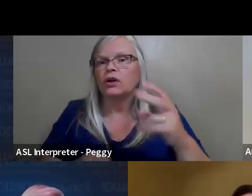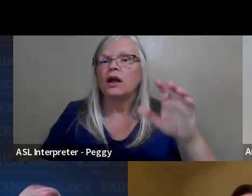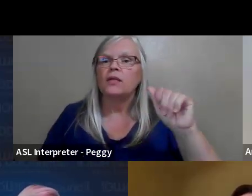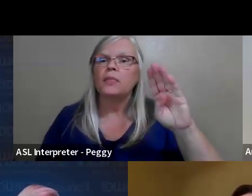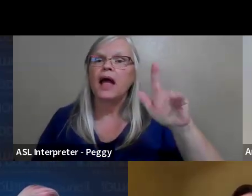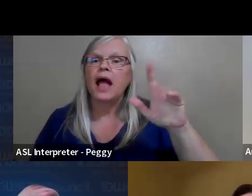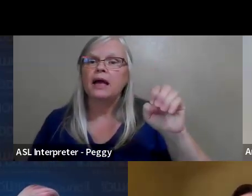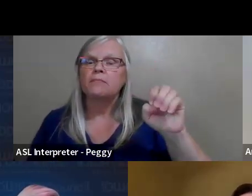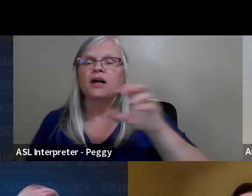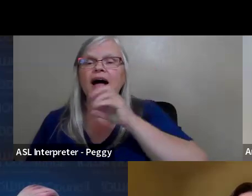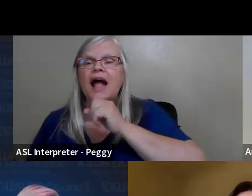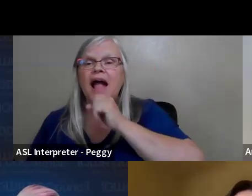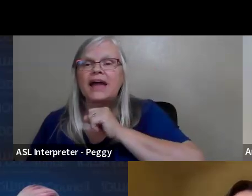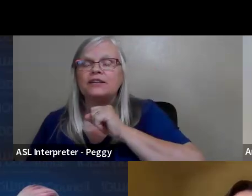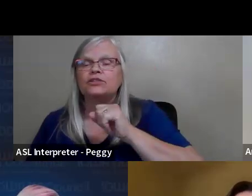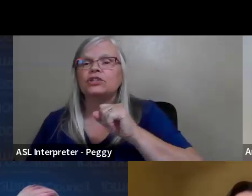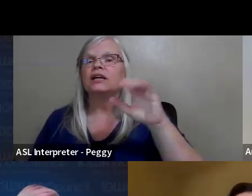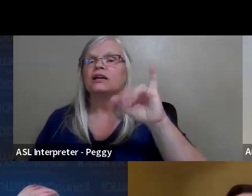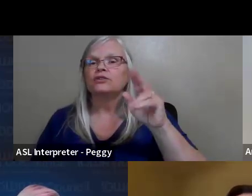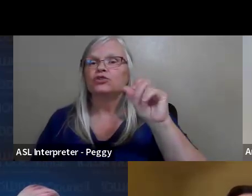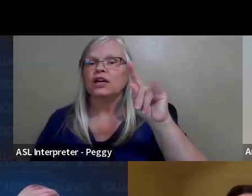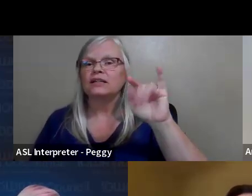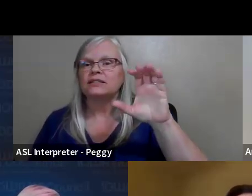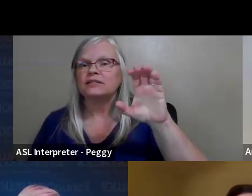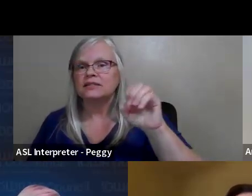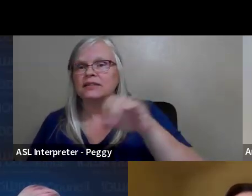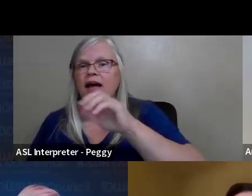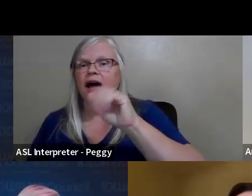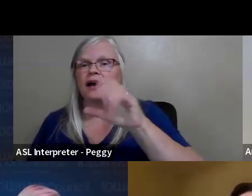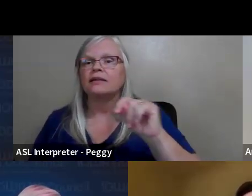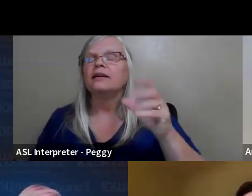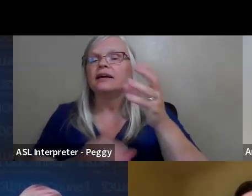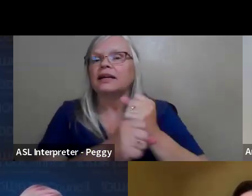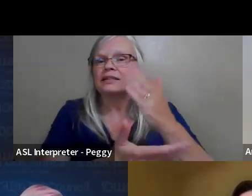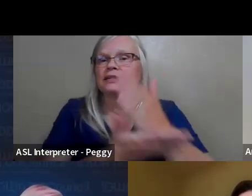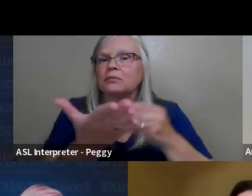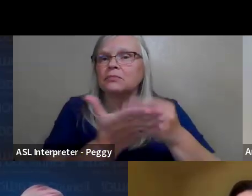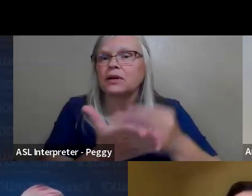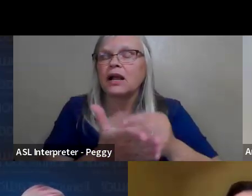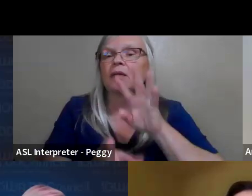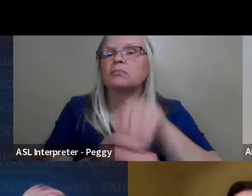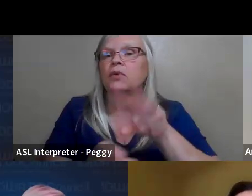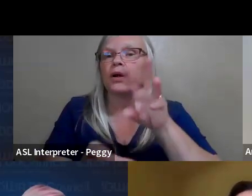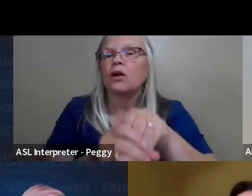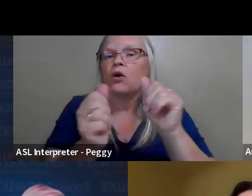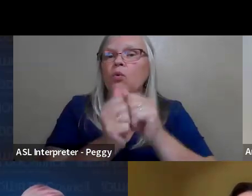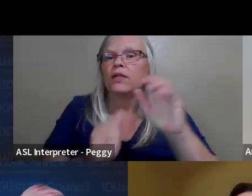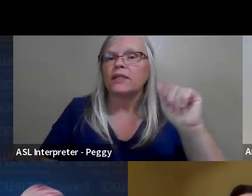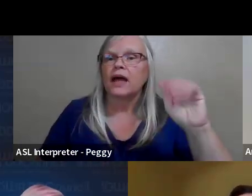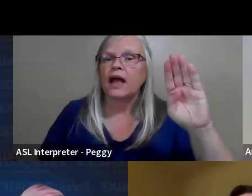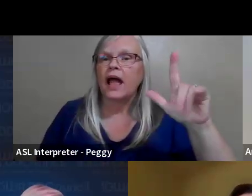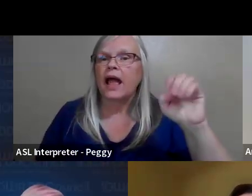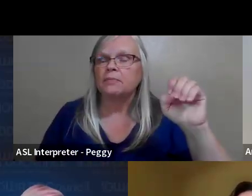Age Adjustment Acts and the Able to Work Act, which allows people to get some kind of income and still participate in the ABLE savings